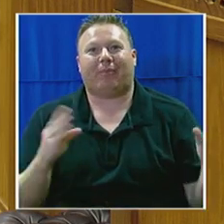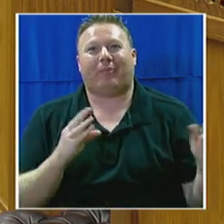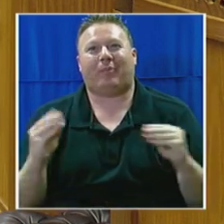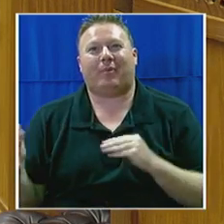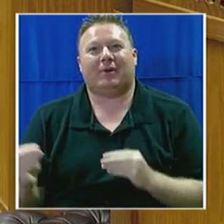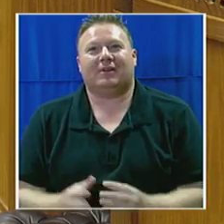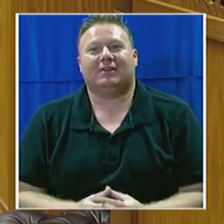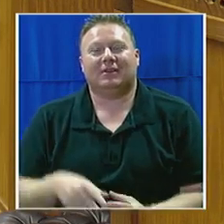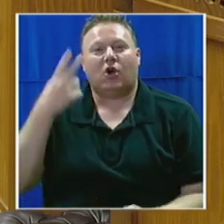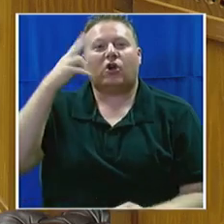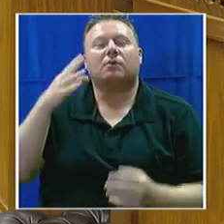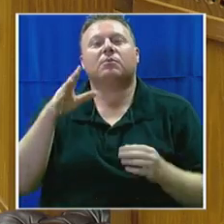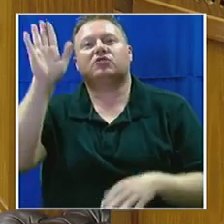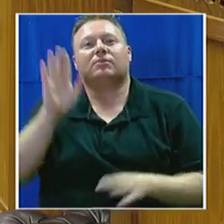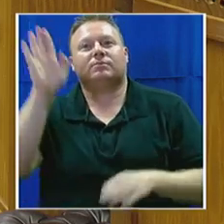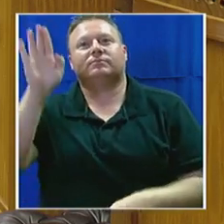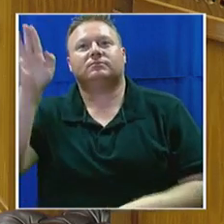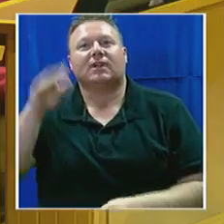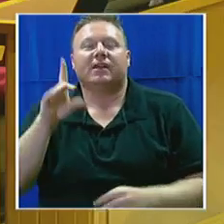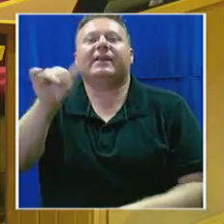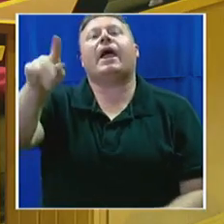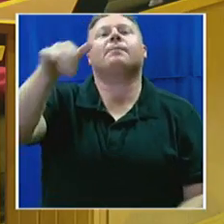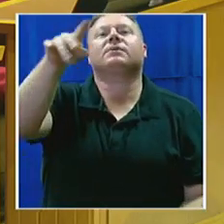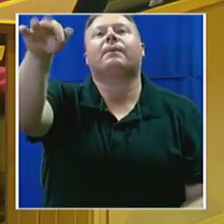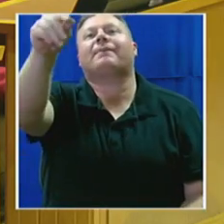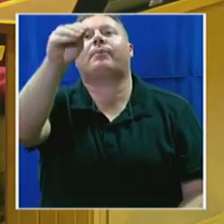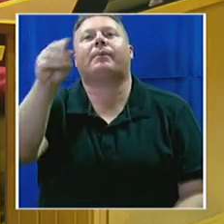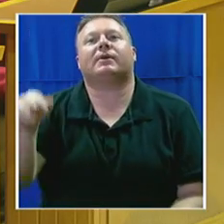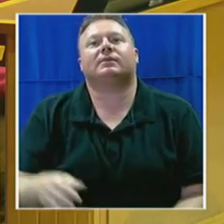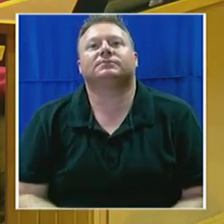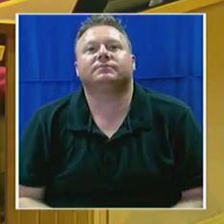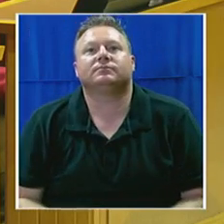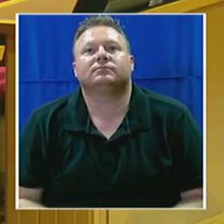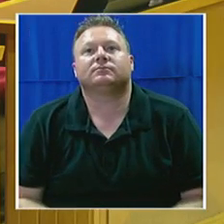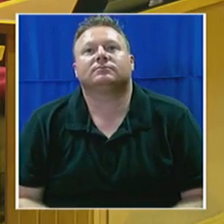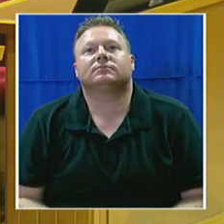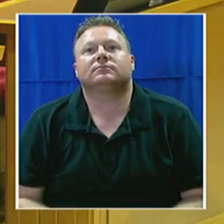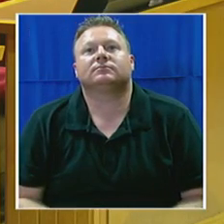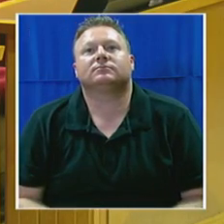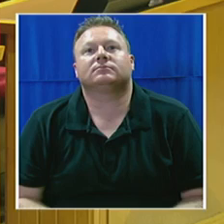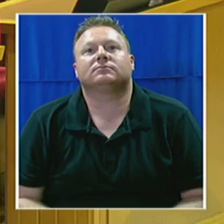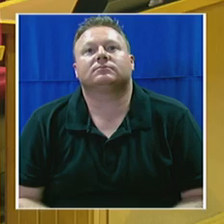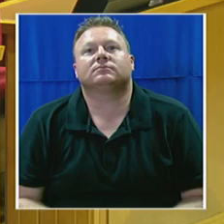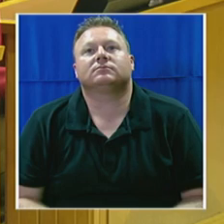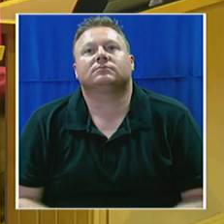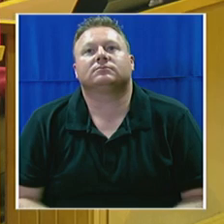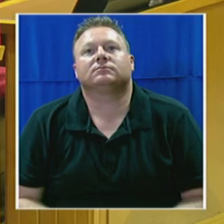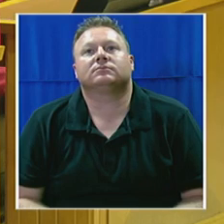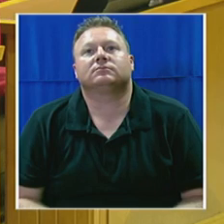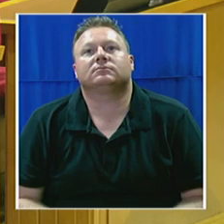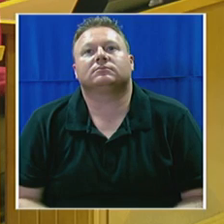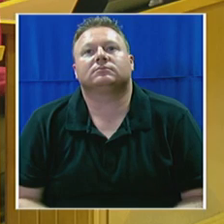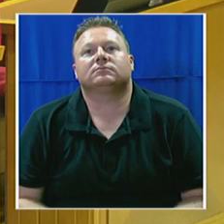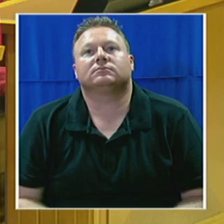Honorable Chairperson, the DA should I have did just not kept the mayor of acknowledge you, Tshwane Honorable out of the office Doze. from doing the things that he was supposed to do in